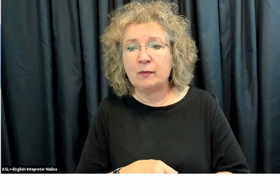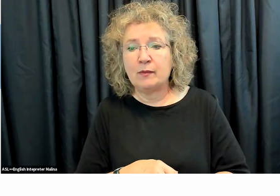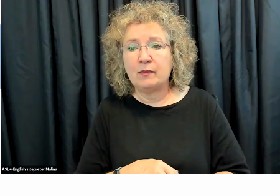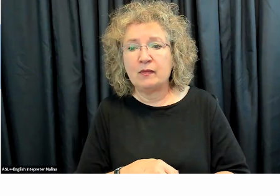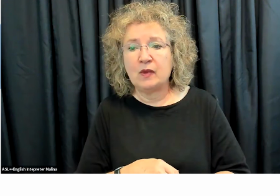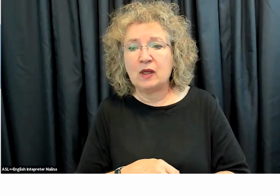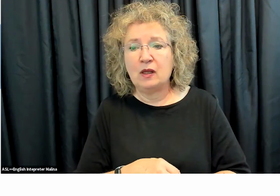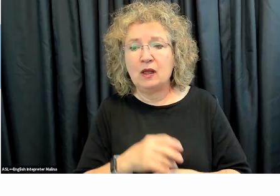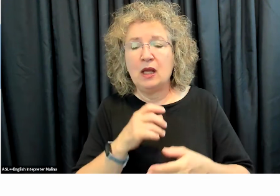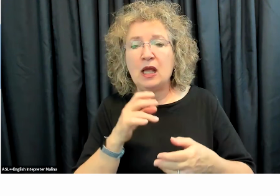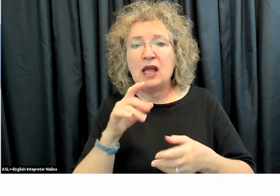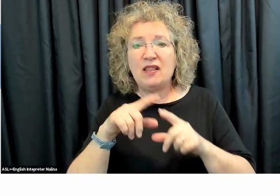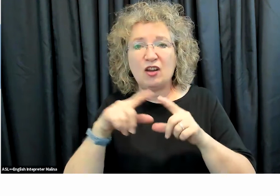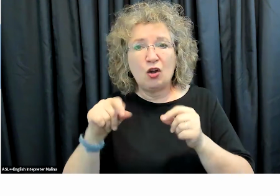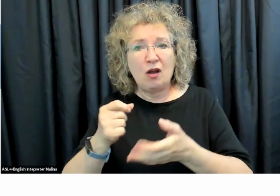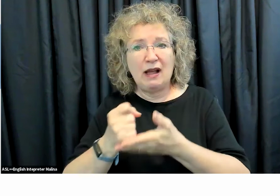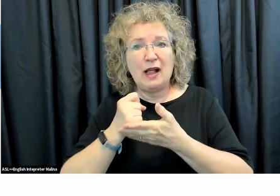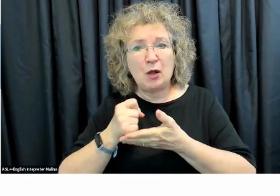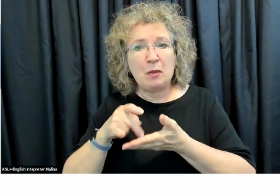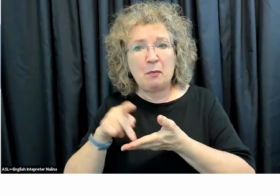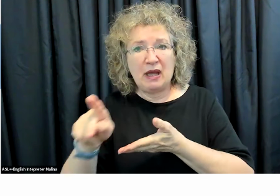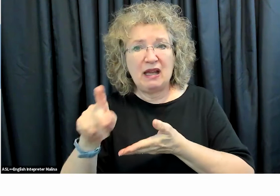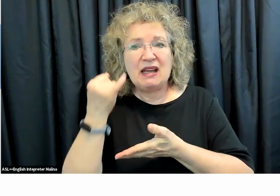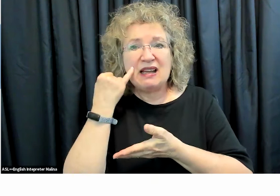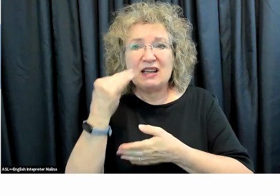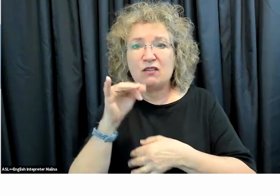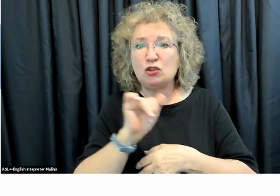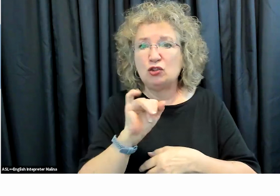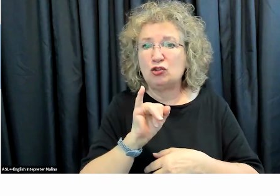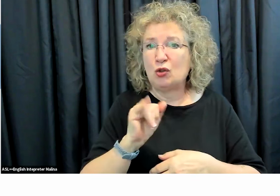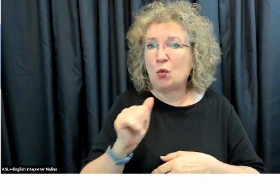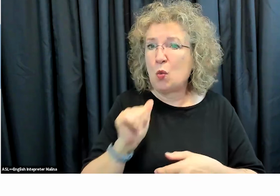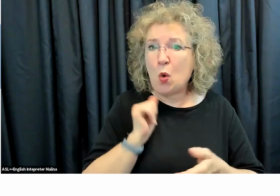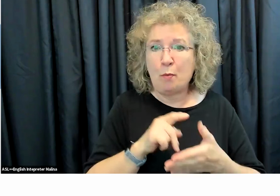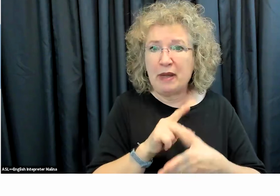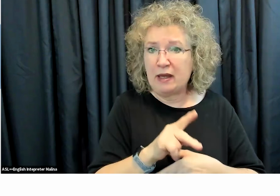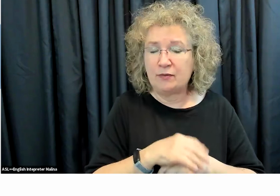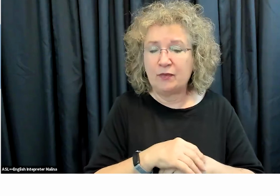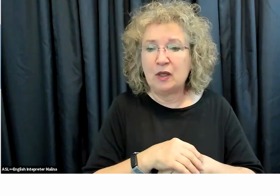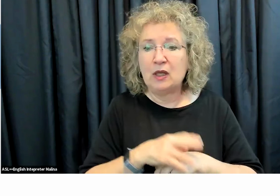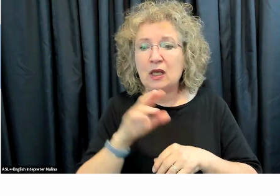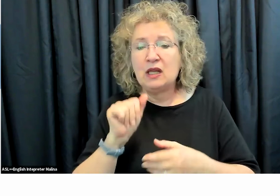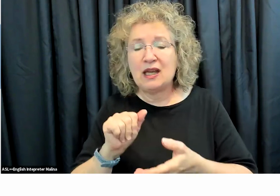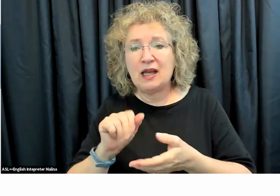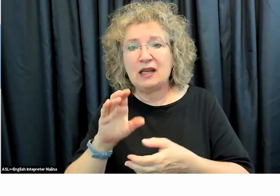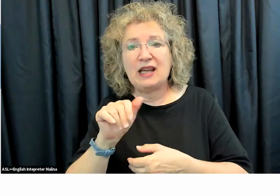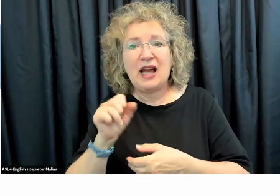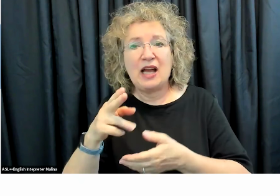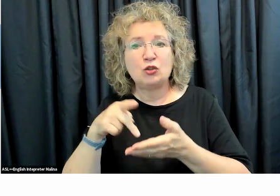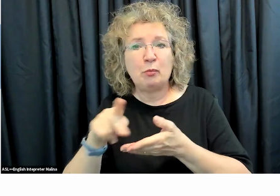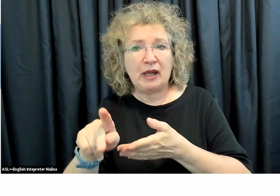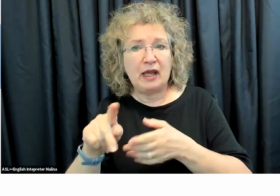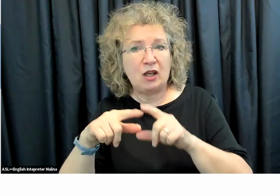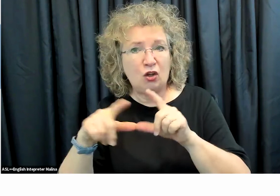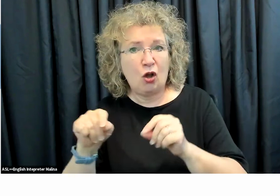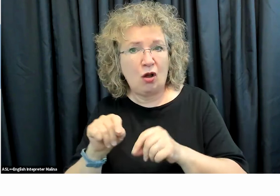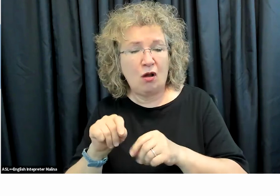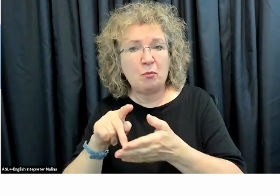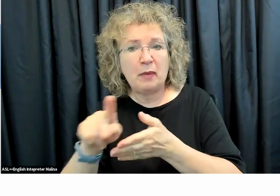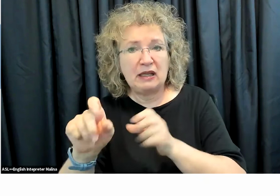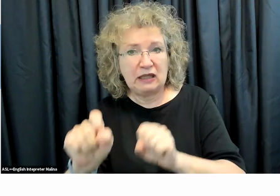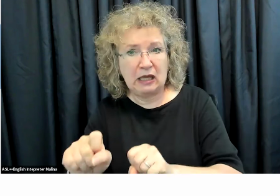to pay for medications that your insurance might not. So you can cash pay with the card to increase your